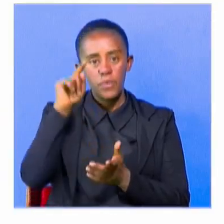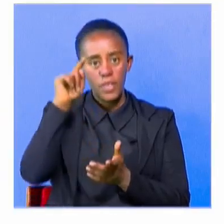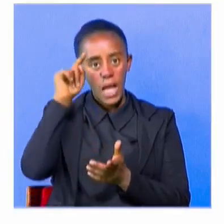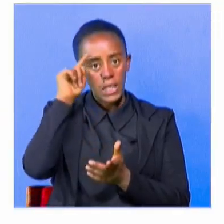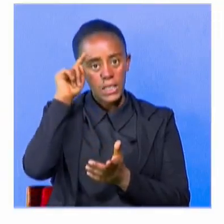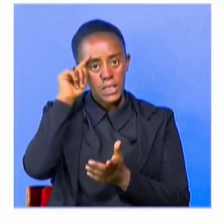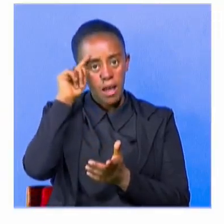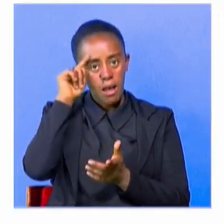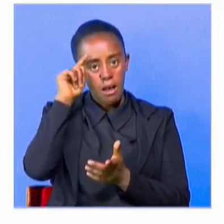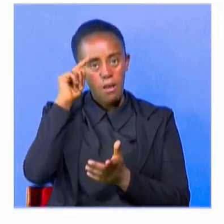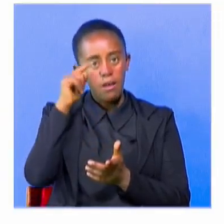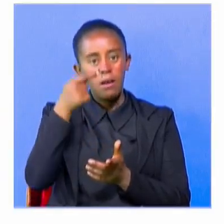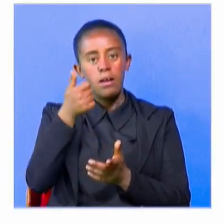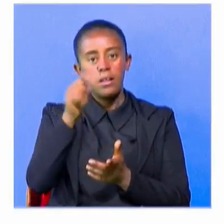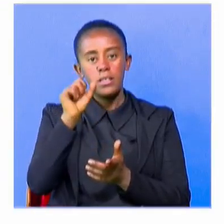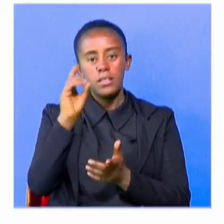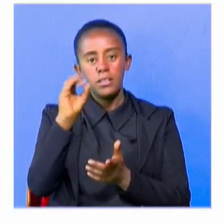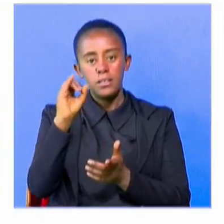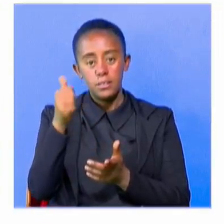Ayam